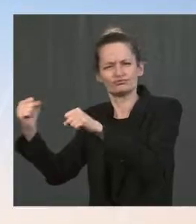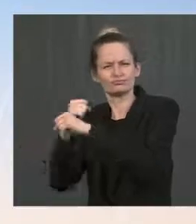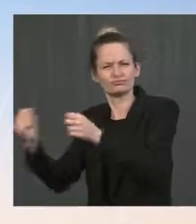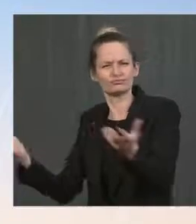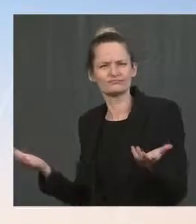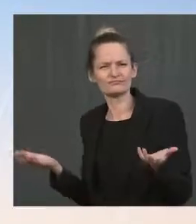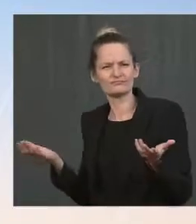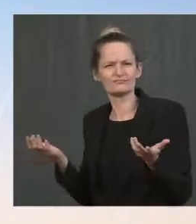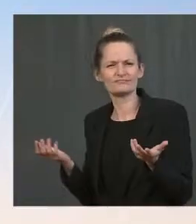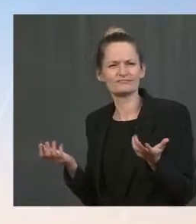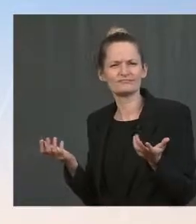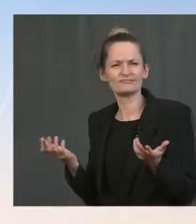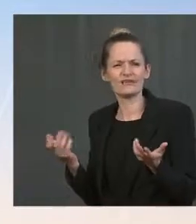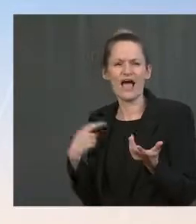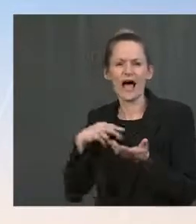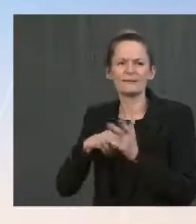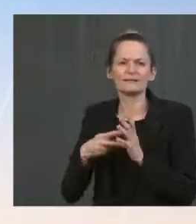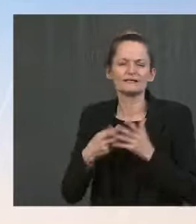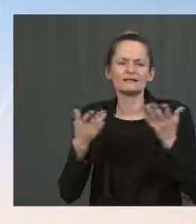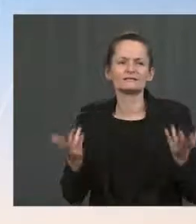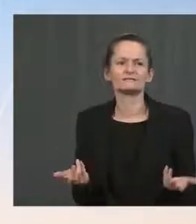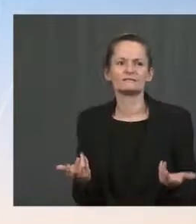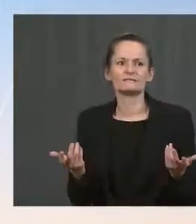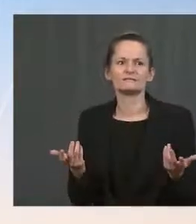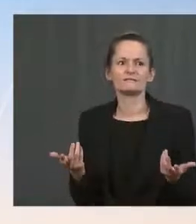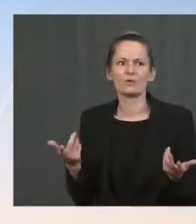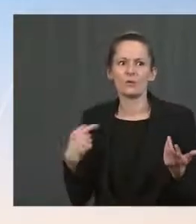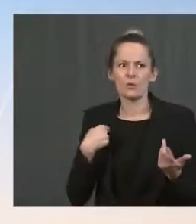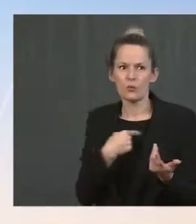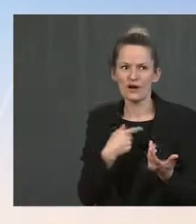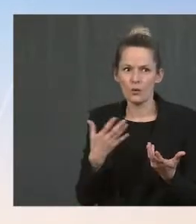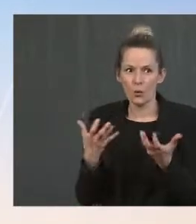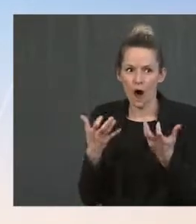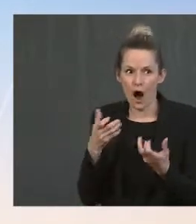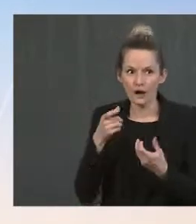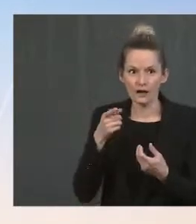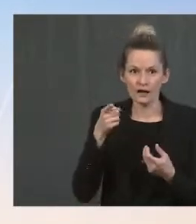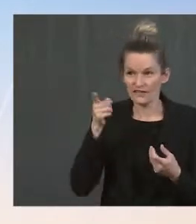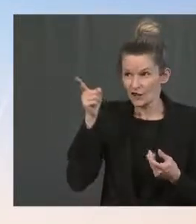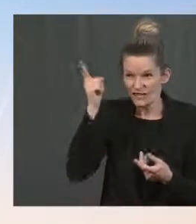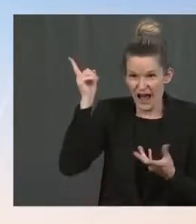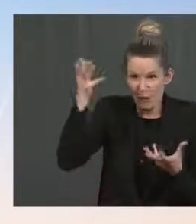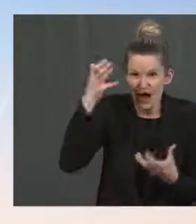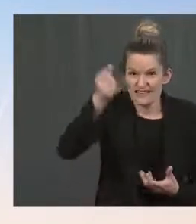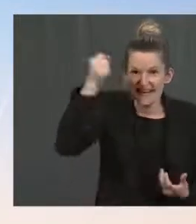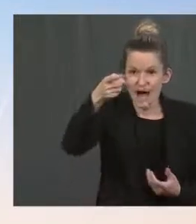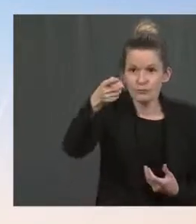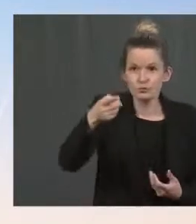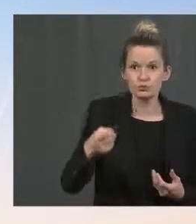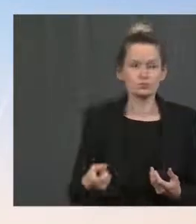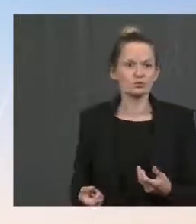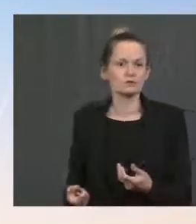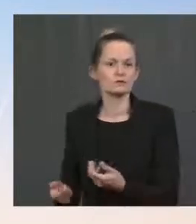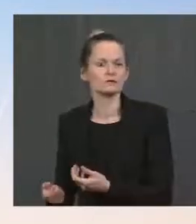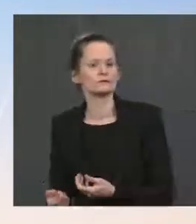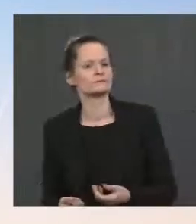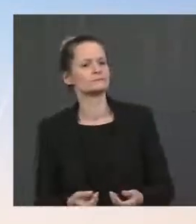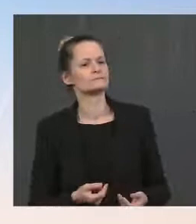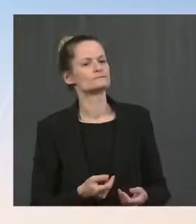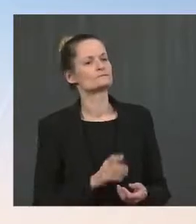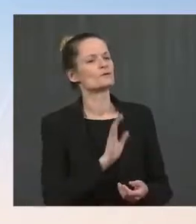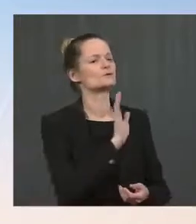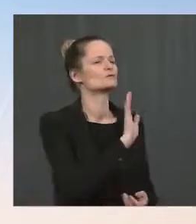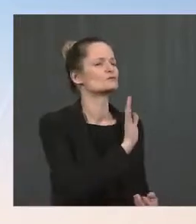bounty on his head. Why are we engaging? Should we not talk to the people who are overseeing Afghanistan and just leave it and not get the rest of the